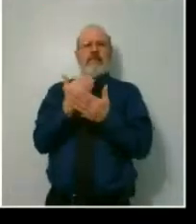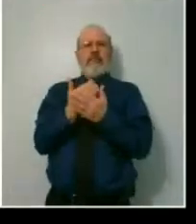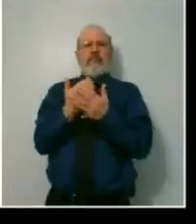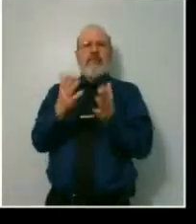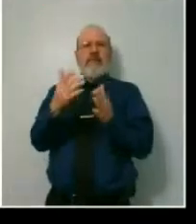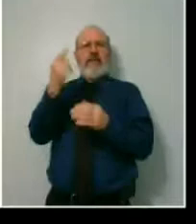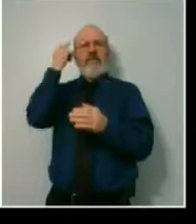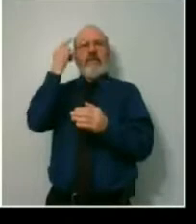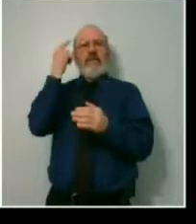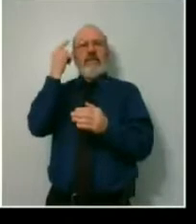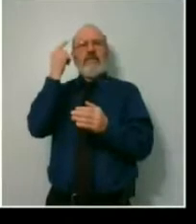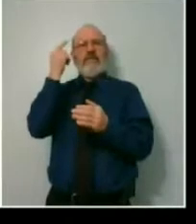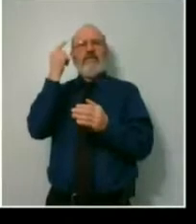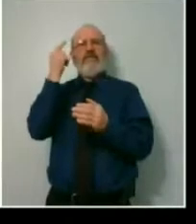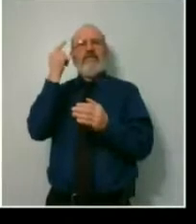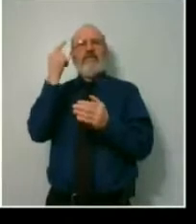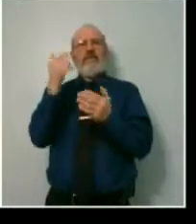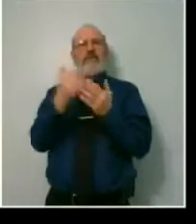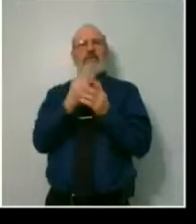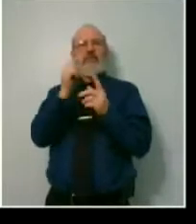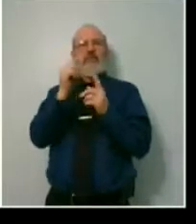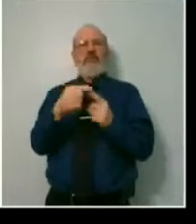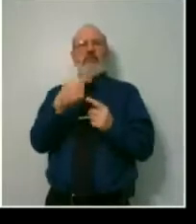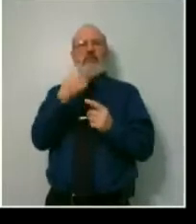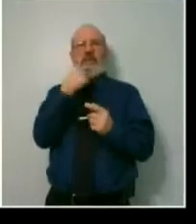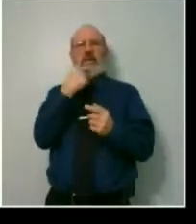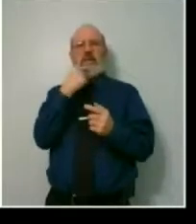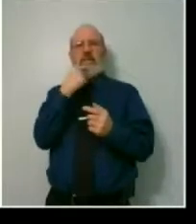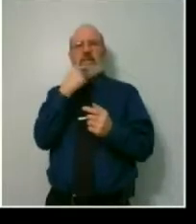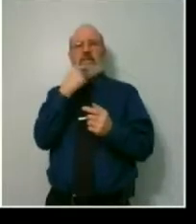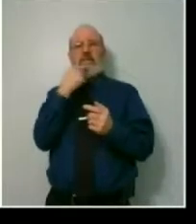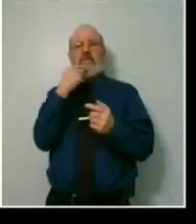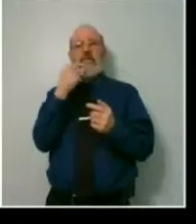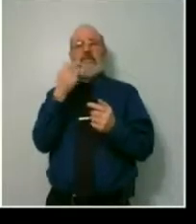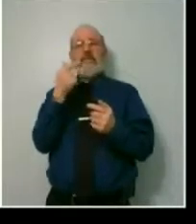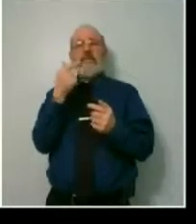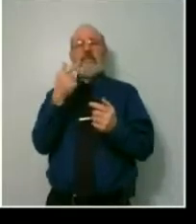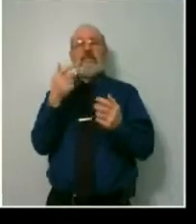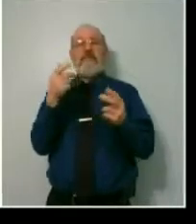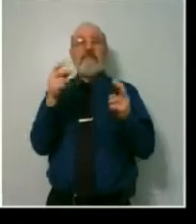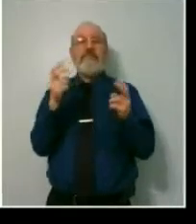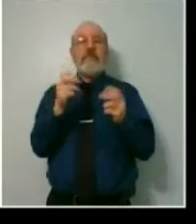modern vernacular, we may say this way,